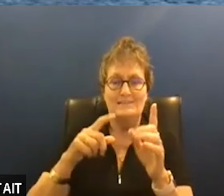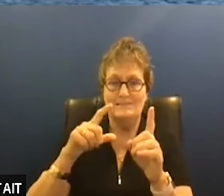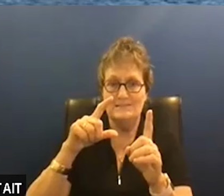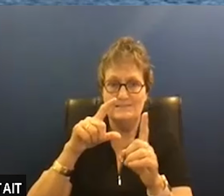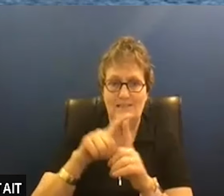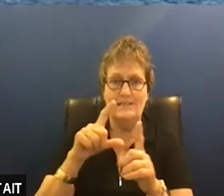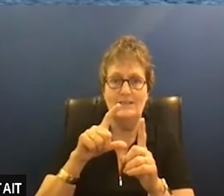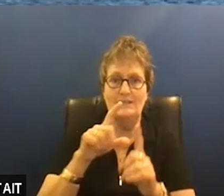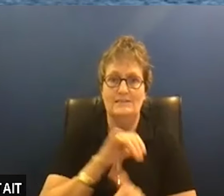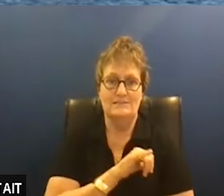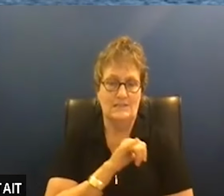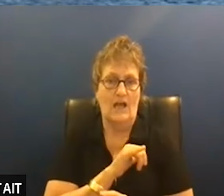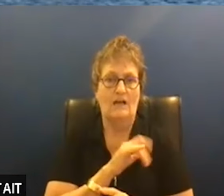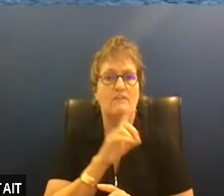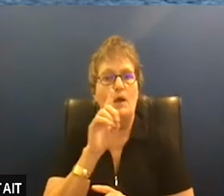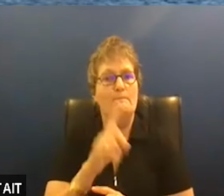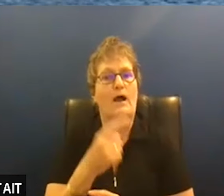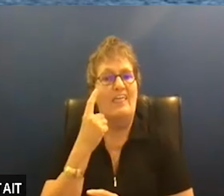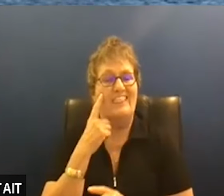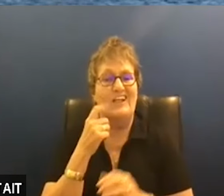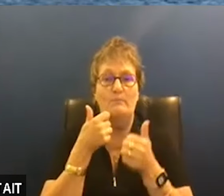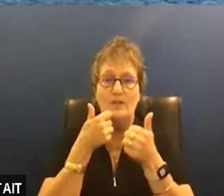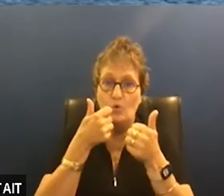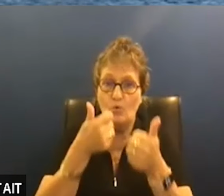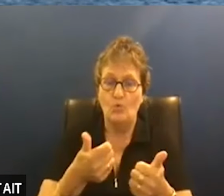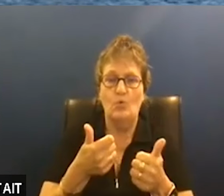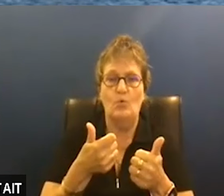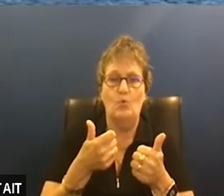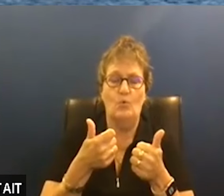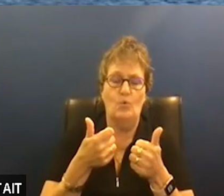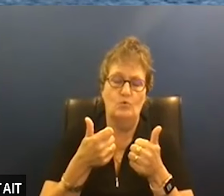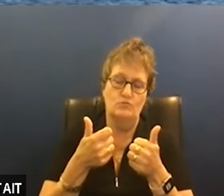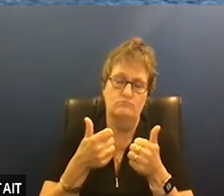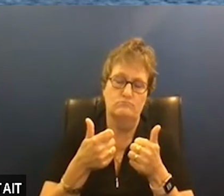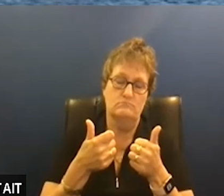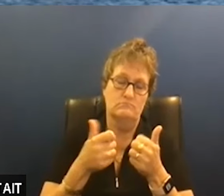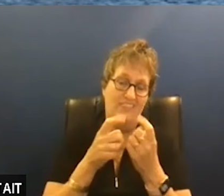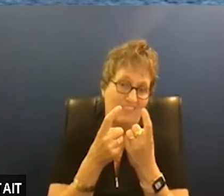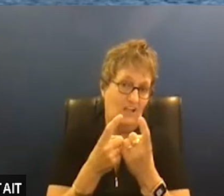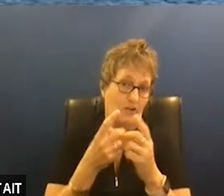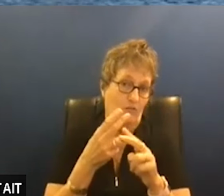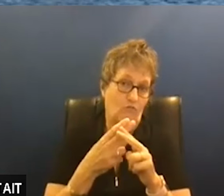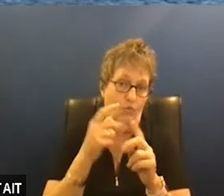neurodivergent staff, but I think it would be great next approach for the project to look into.